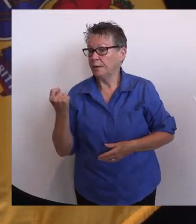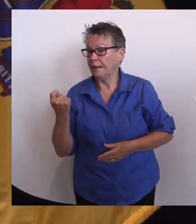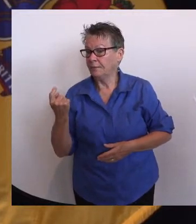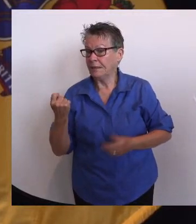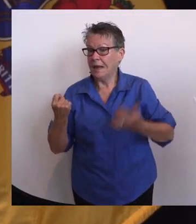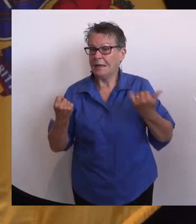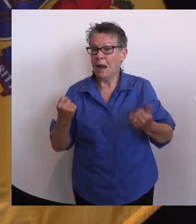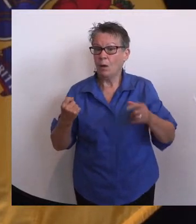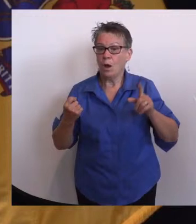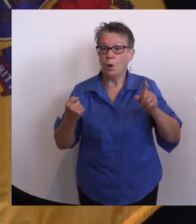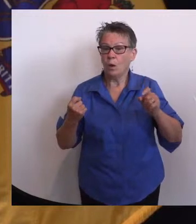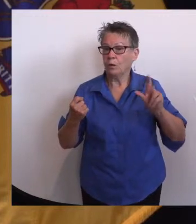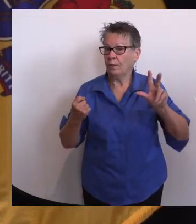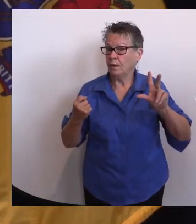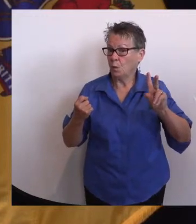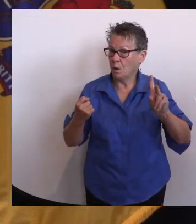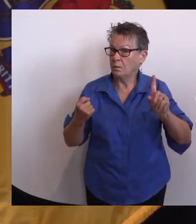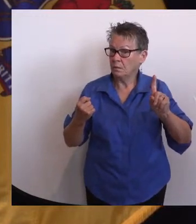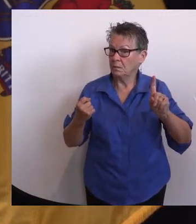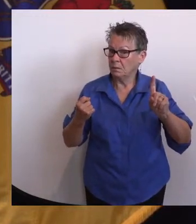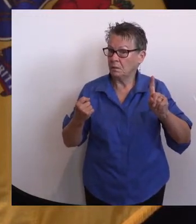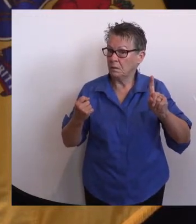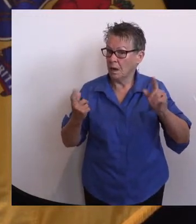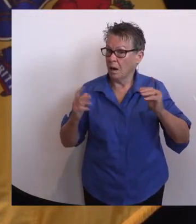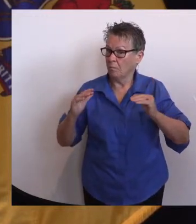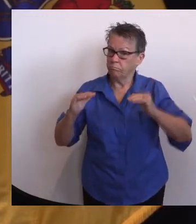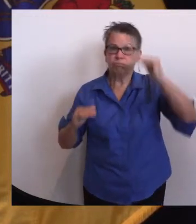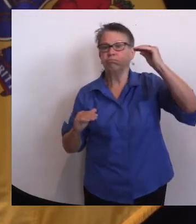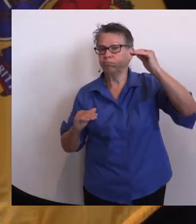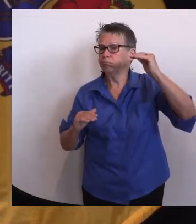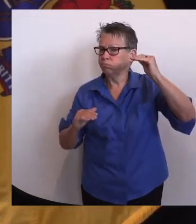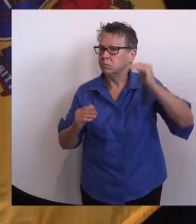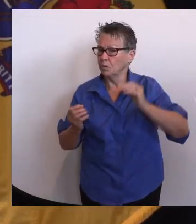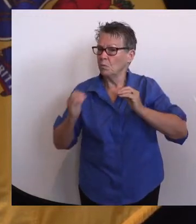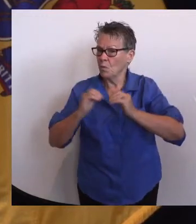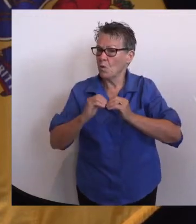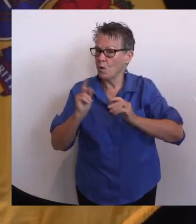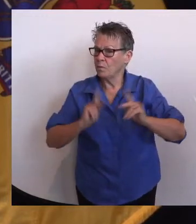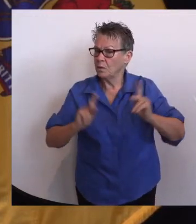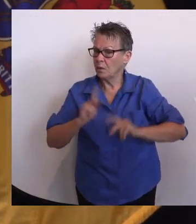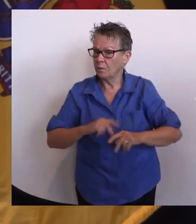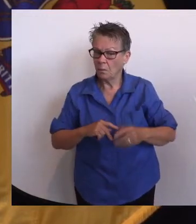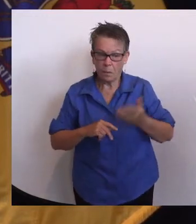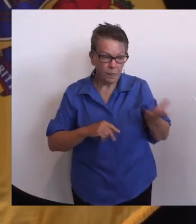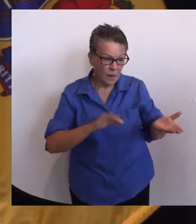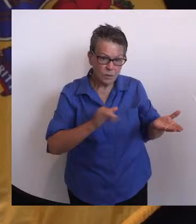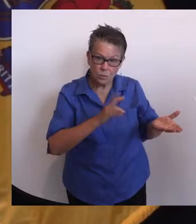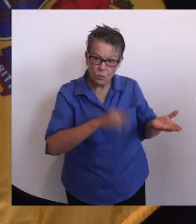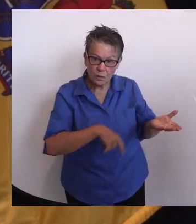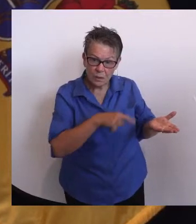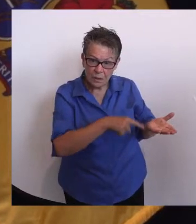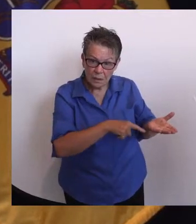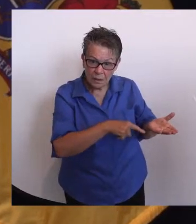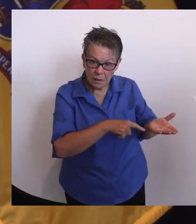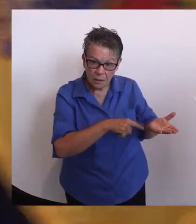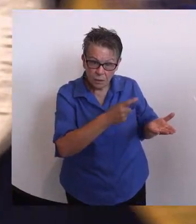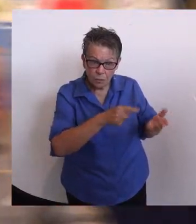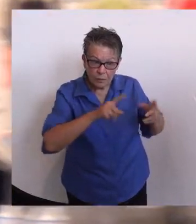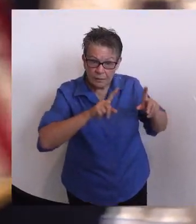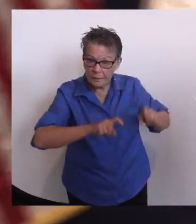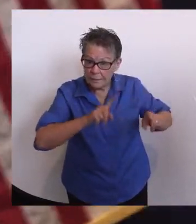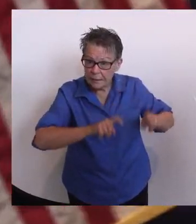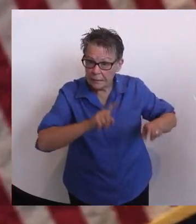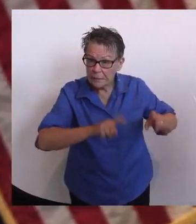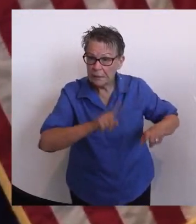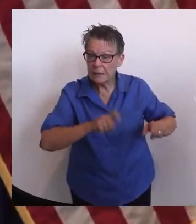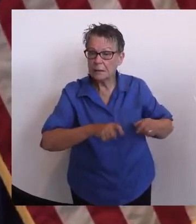dramatically. So, Judy, any comments or Ed on testing capacity, ability to sequence, and secondly on ventilator use? First,